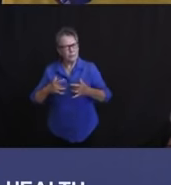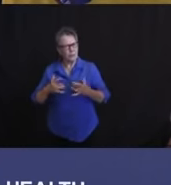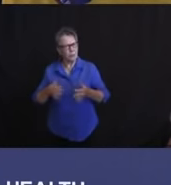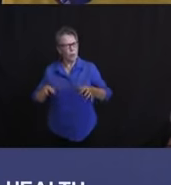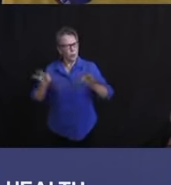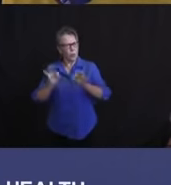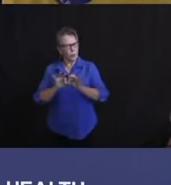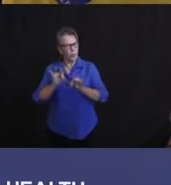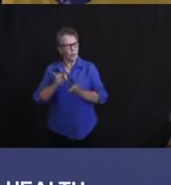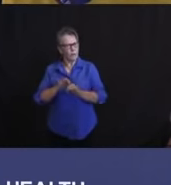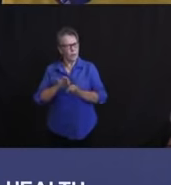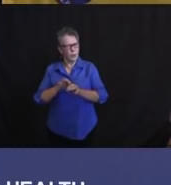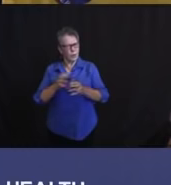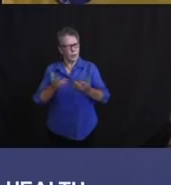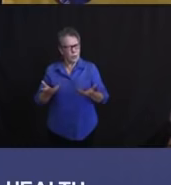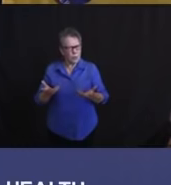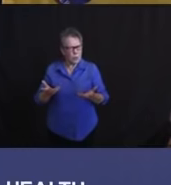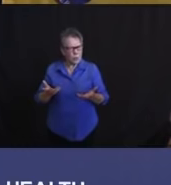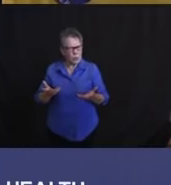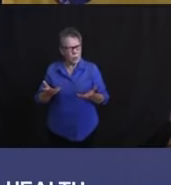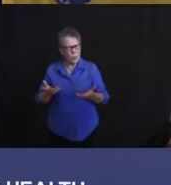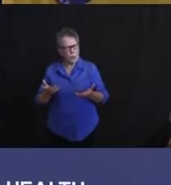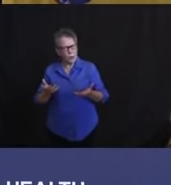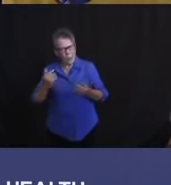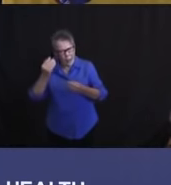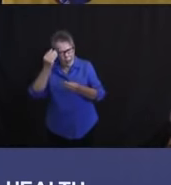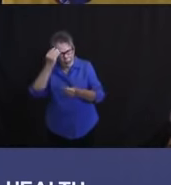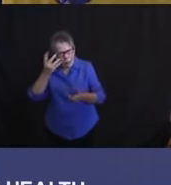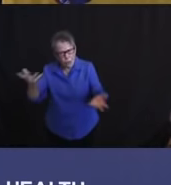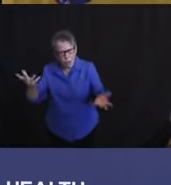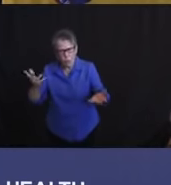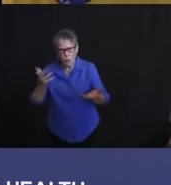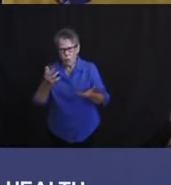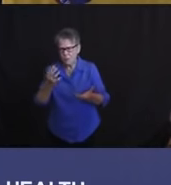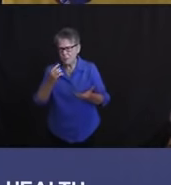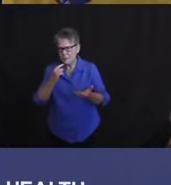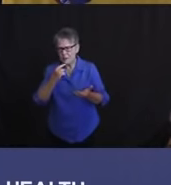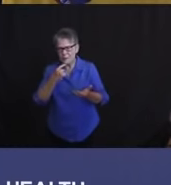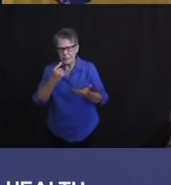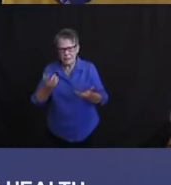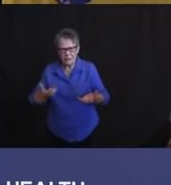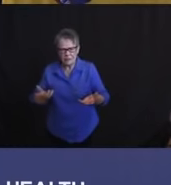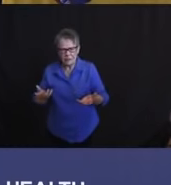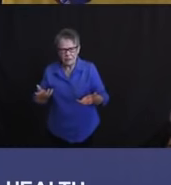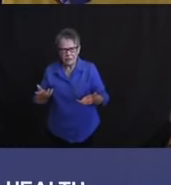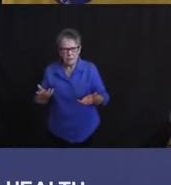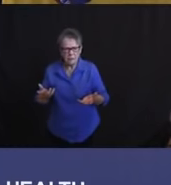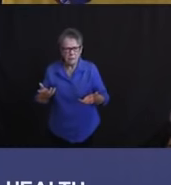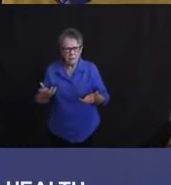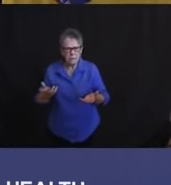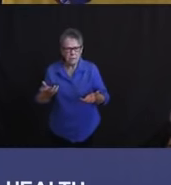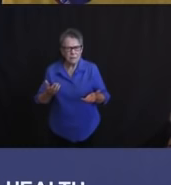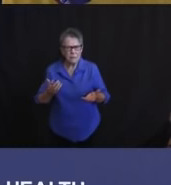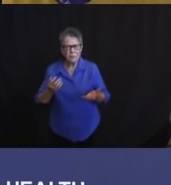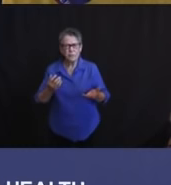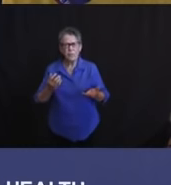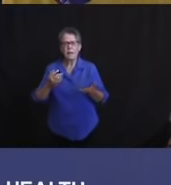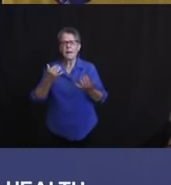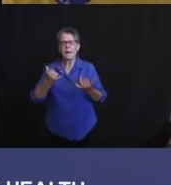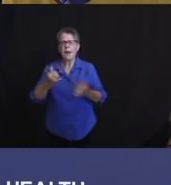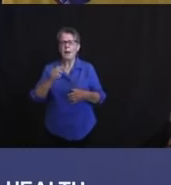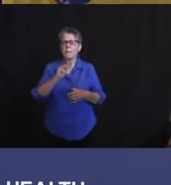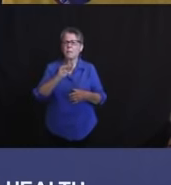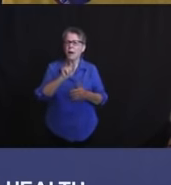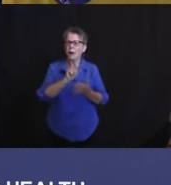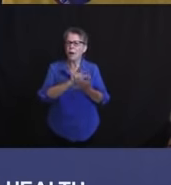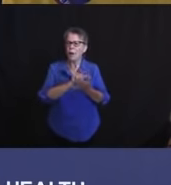folks out there know that we don't take any of this lightly. Matt's been back and forth extensively with the U.S. Postal Service.